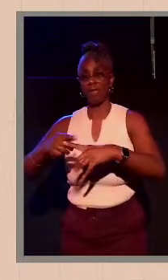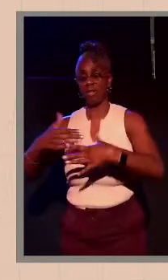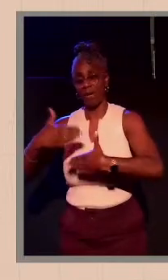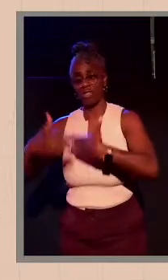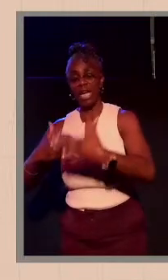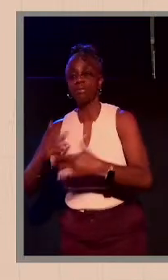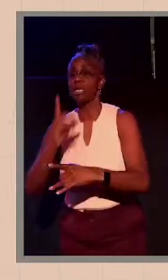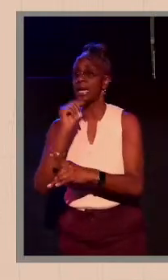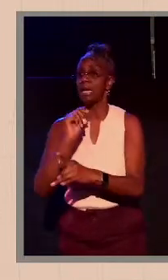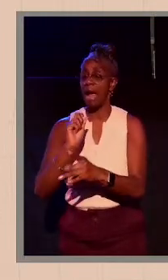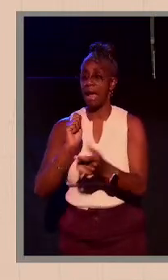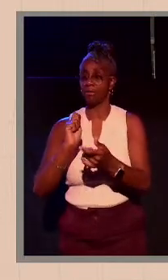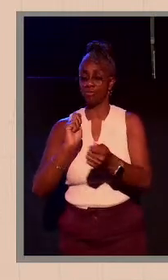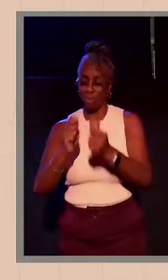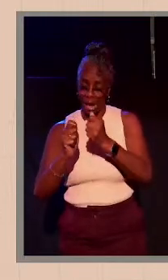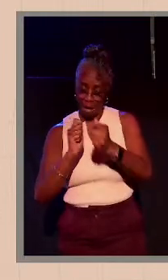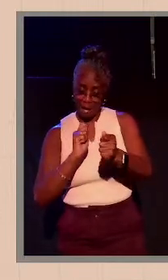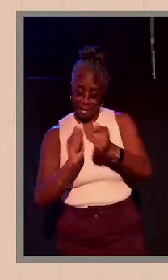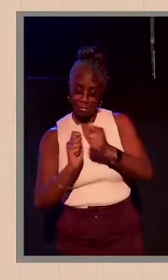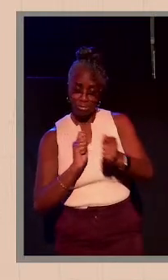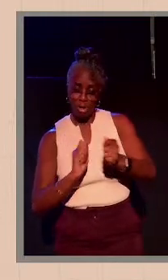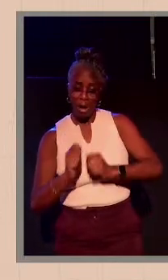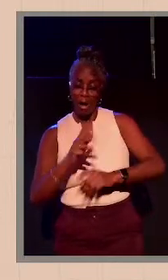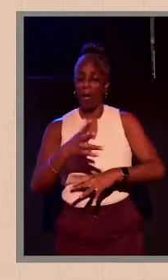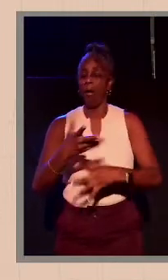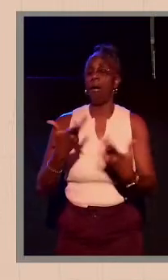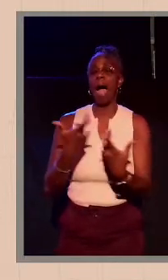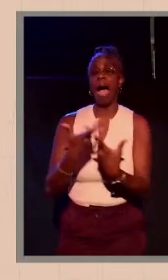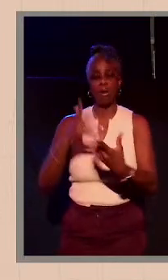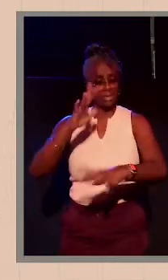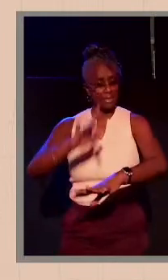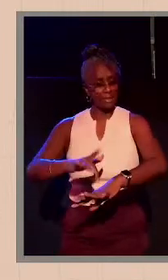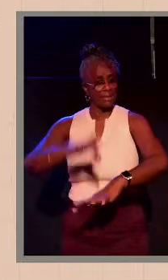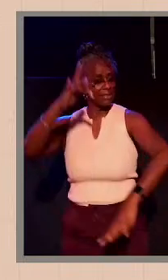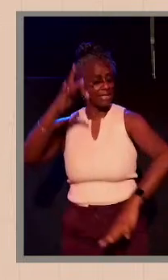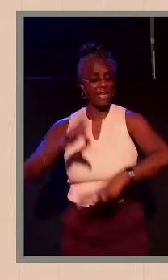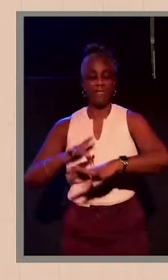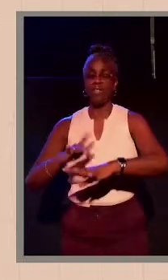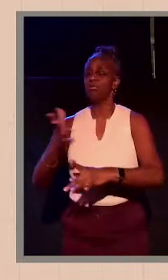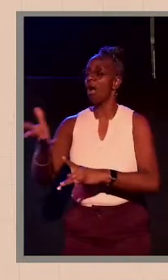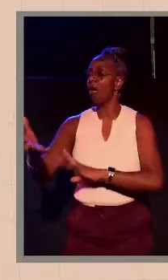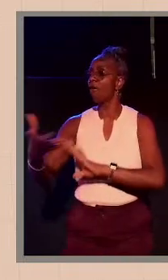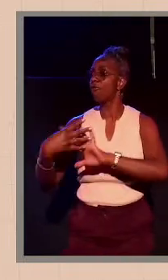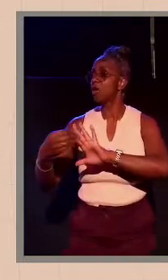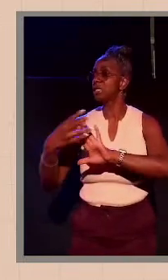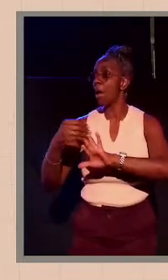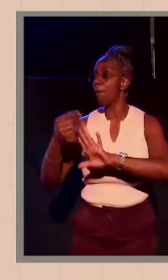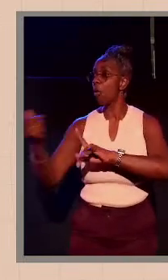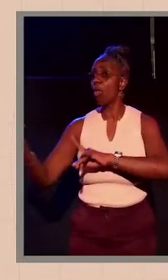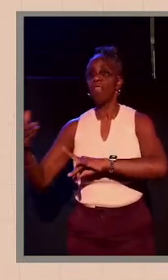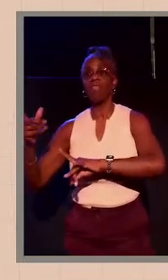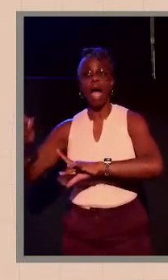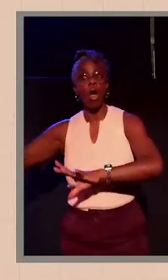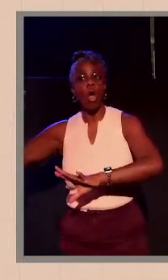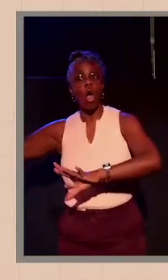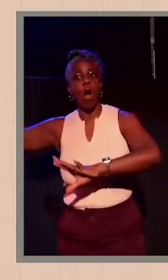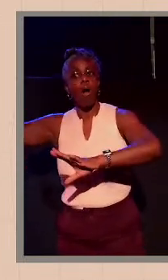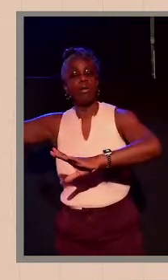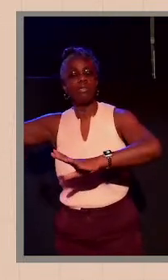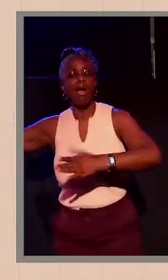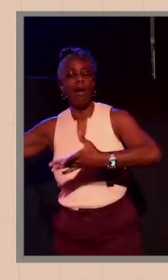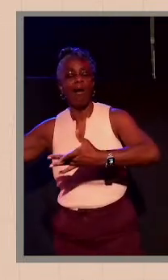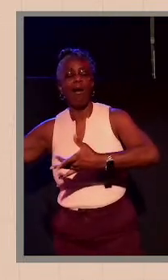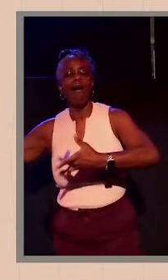can change the threshold, you can change how sensitive it is. So for example, this gongs one, I can